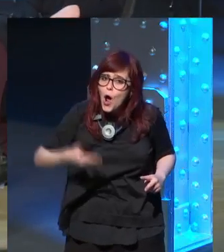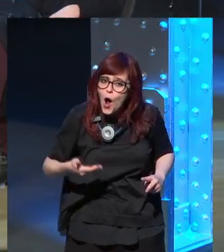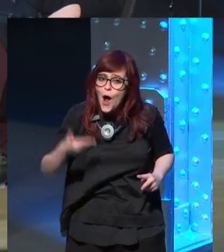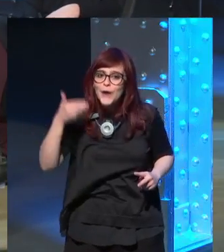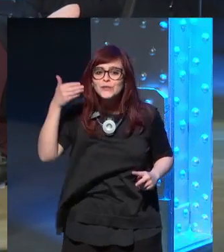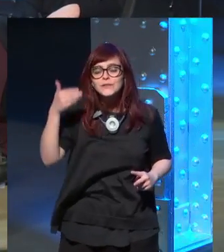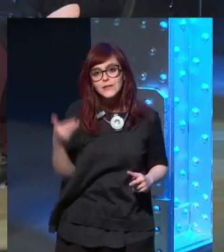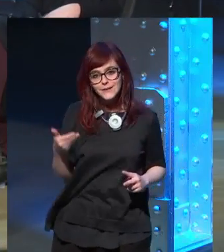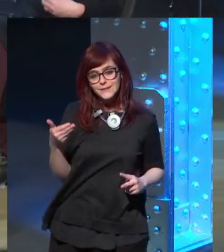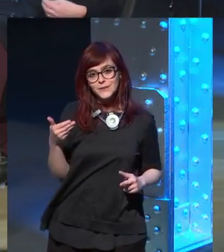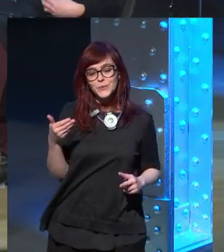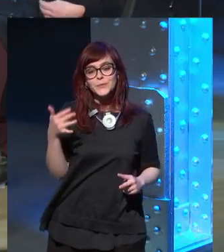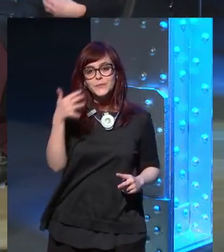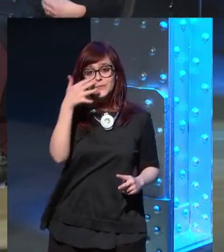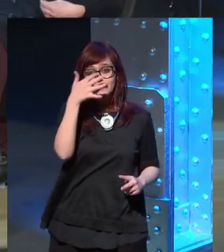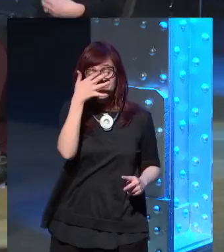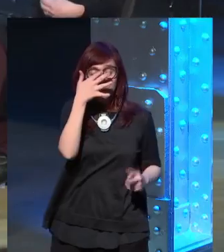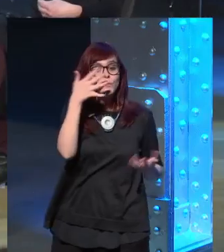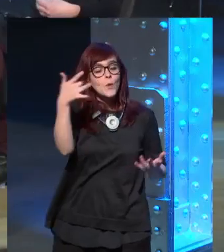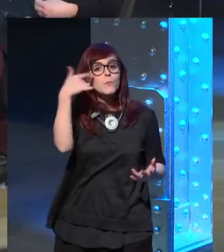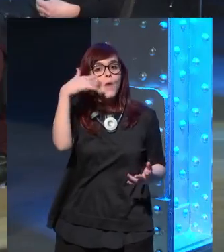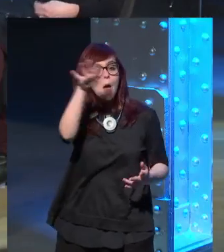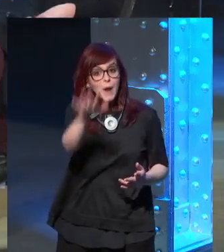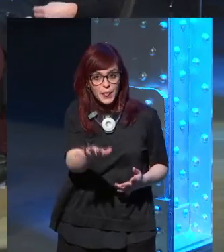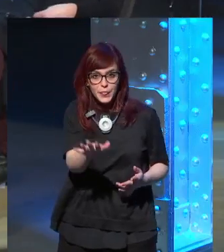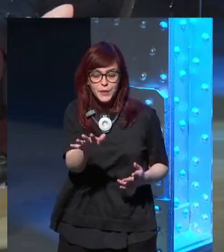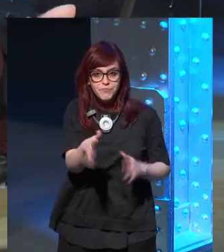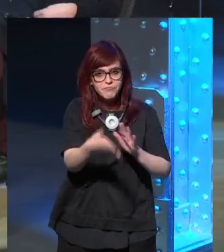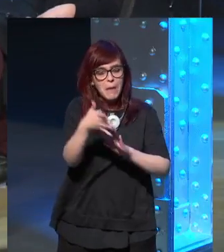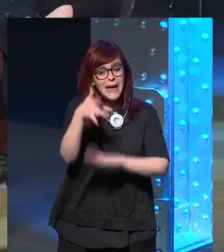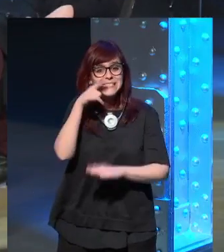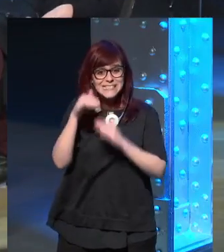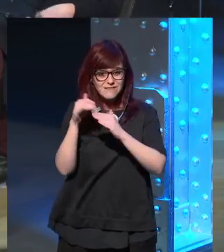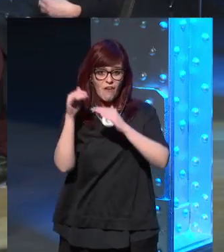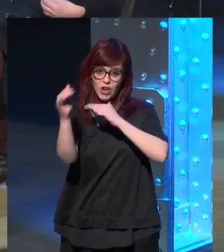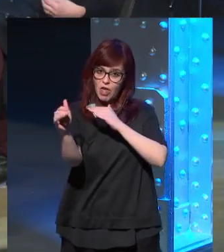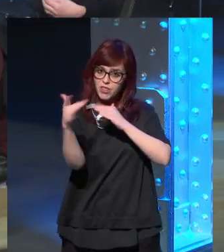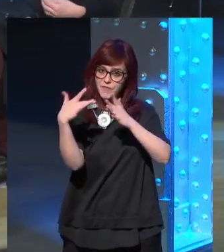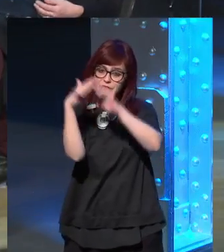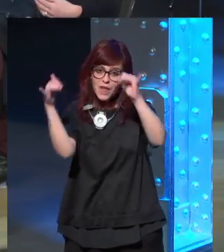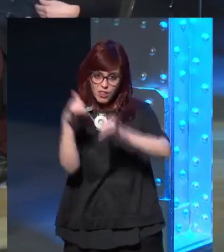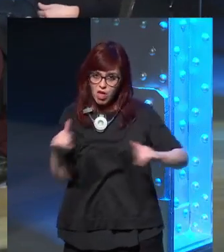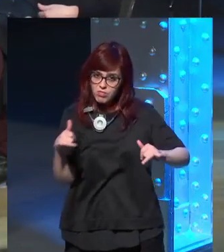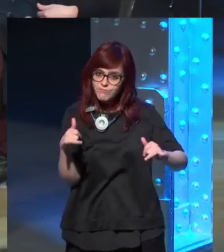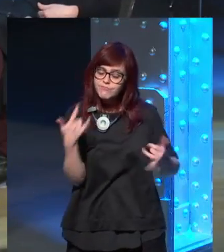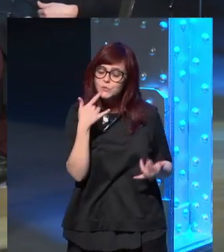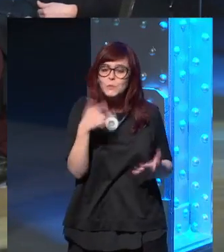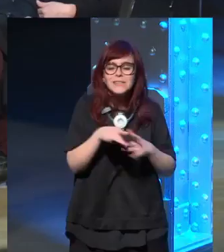because there seems to be some stability to happiness. Some people tend to be happy at one time point